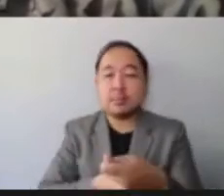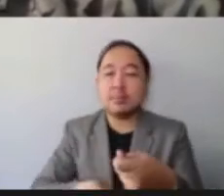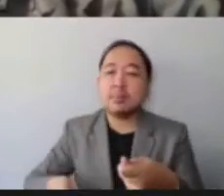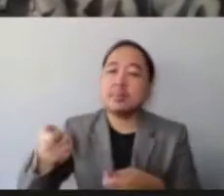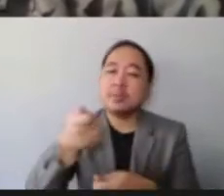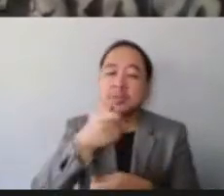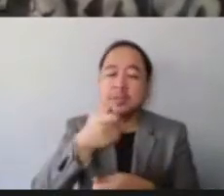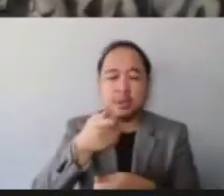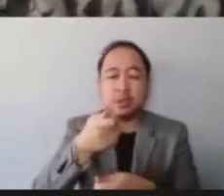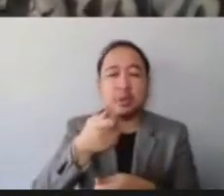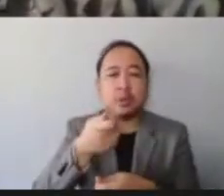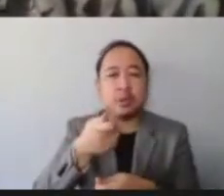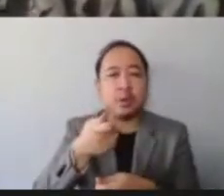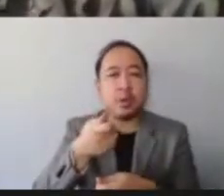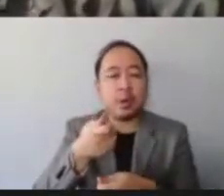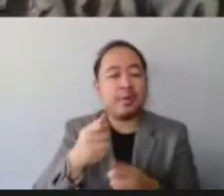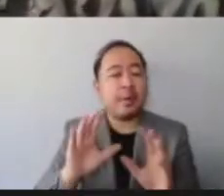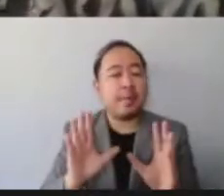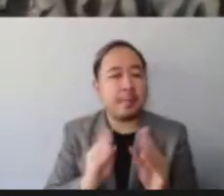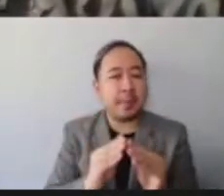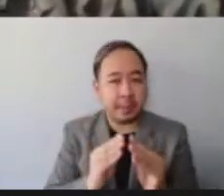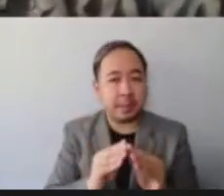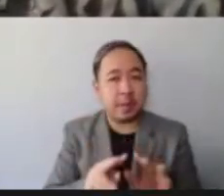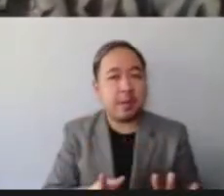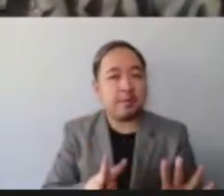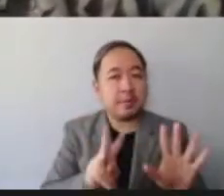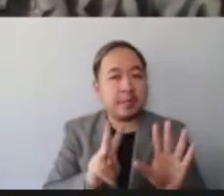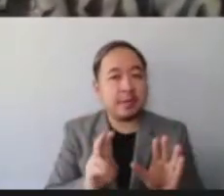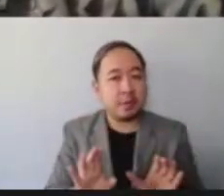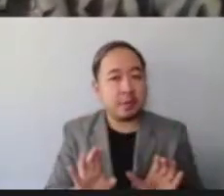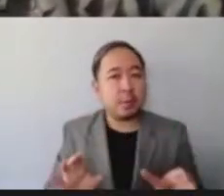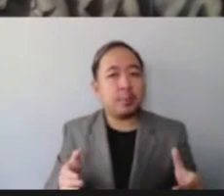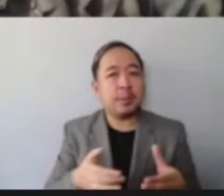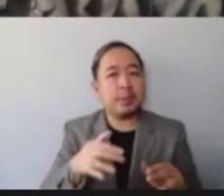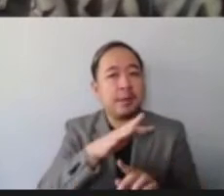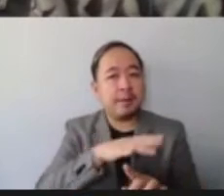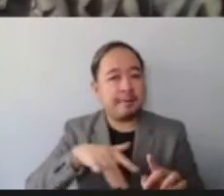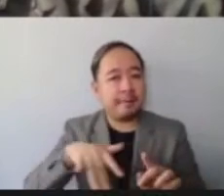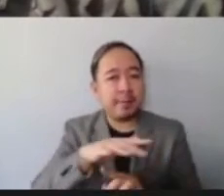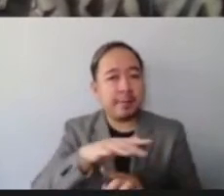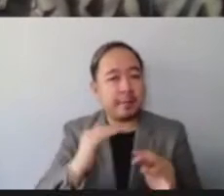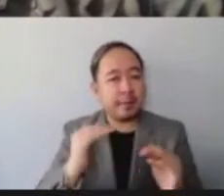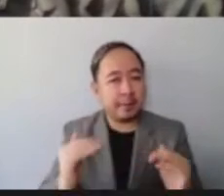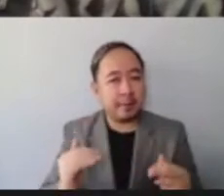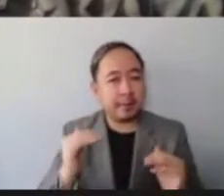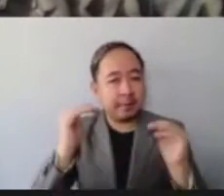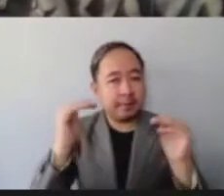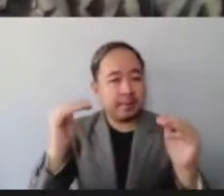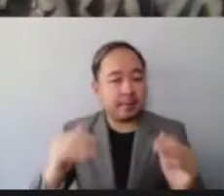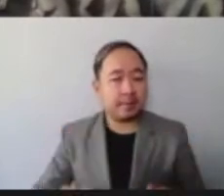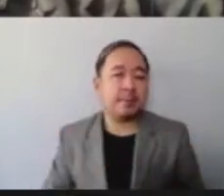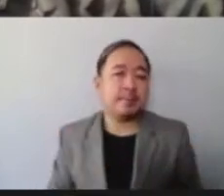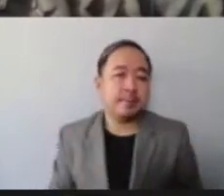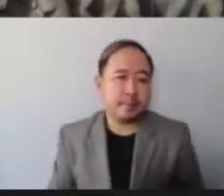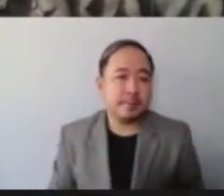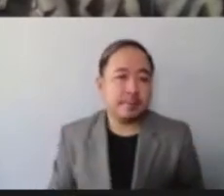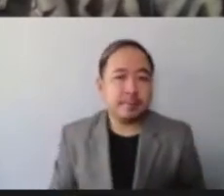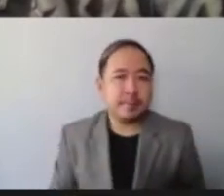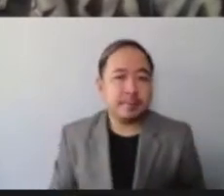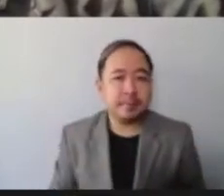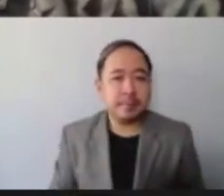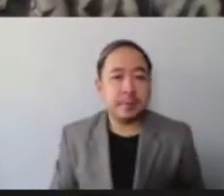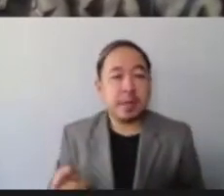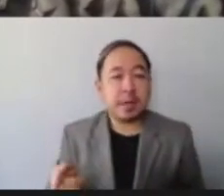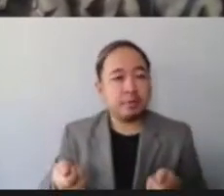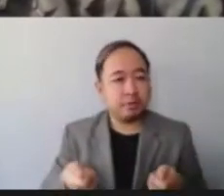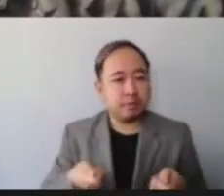segments of the seventh committee on the environment and development as Jade his